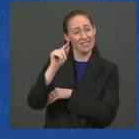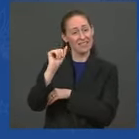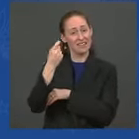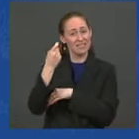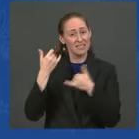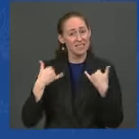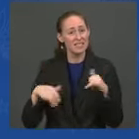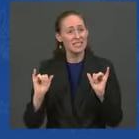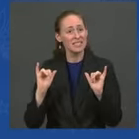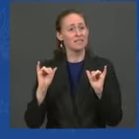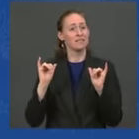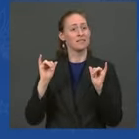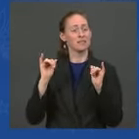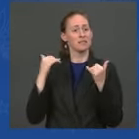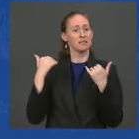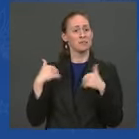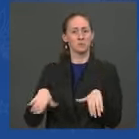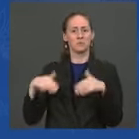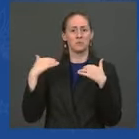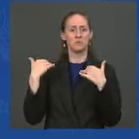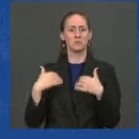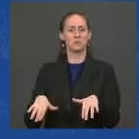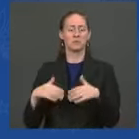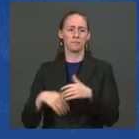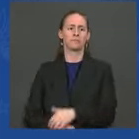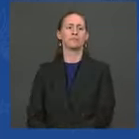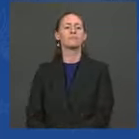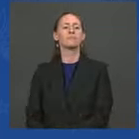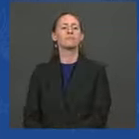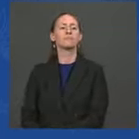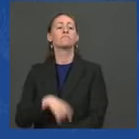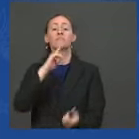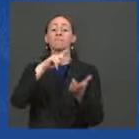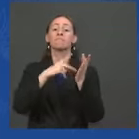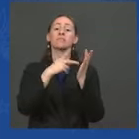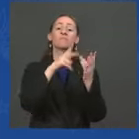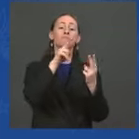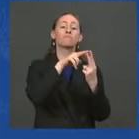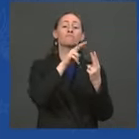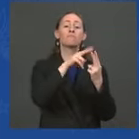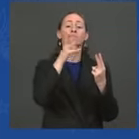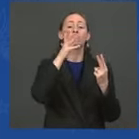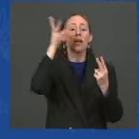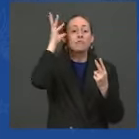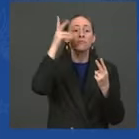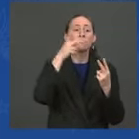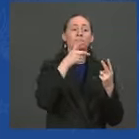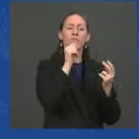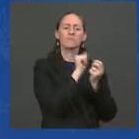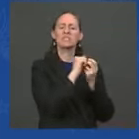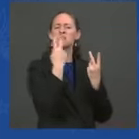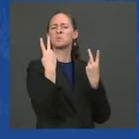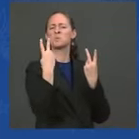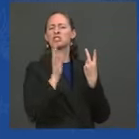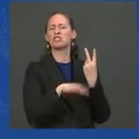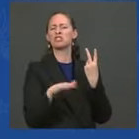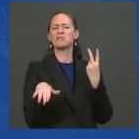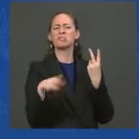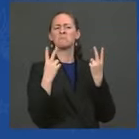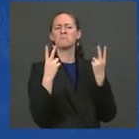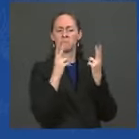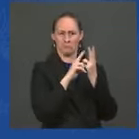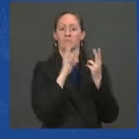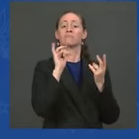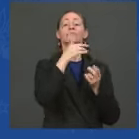taxes. So the average two-parent family with 2 young kids spends 26% of their income on child care every